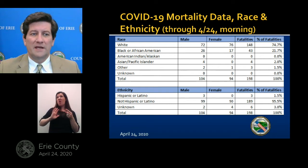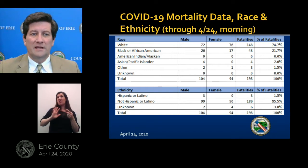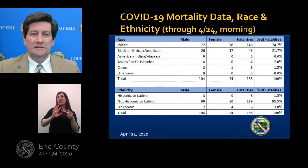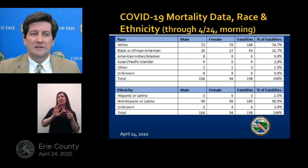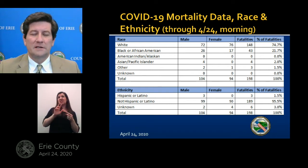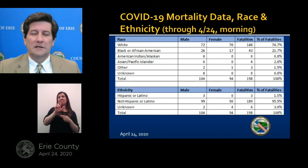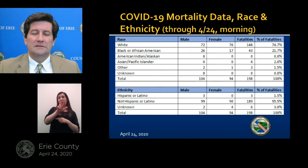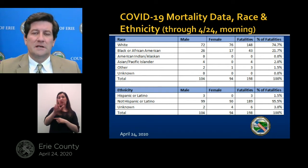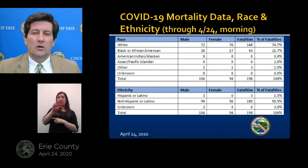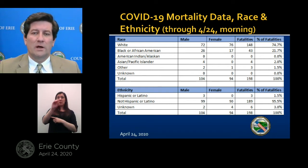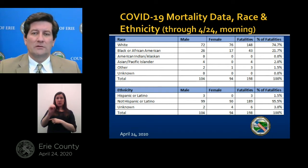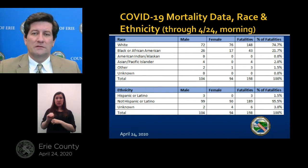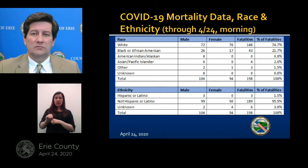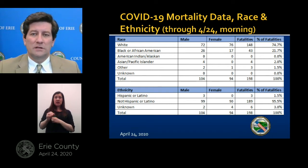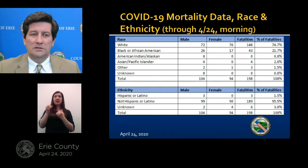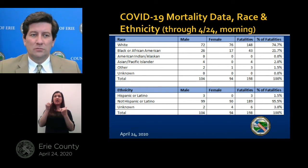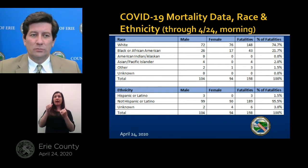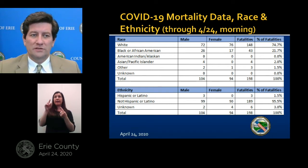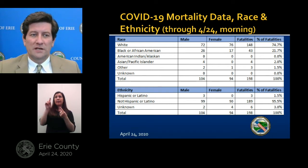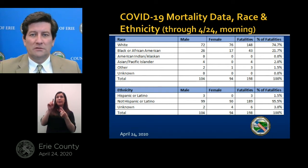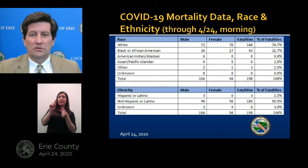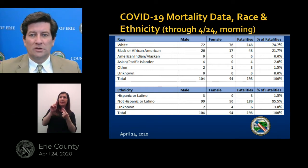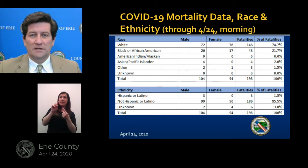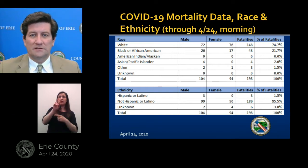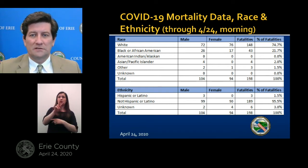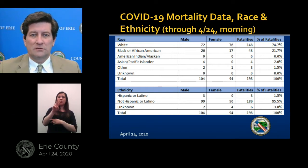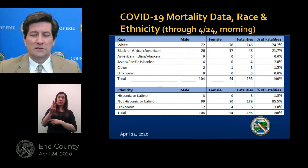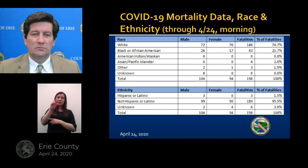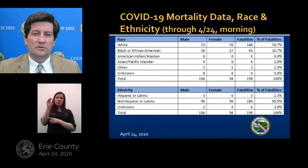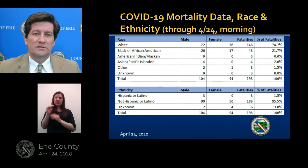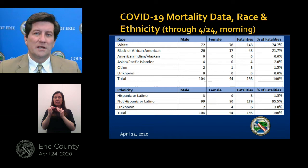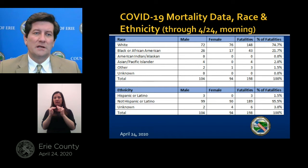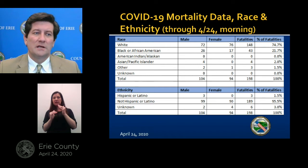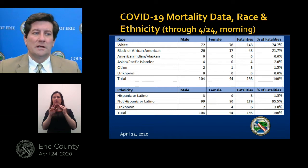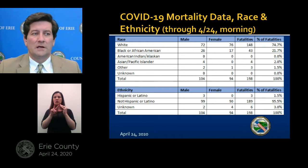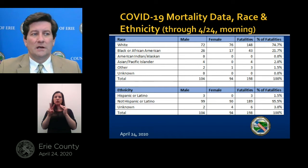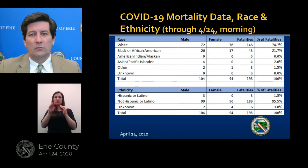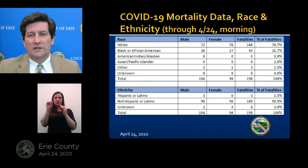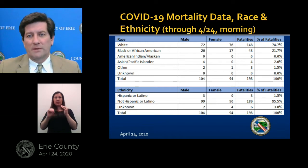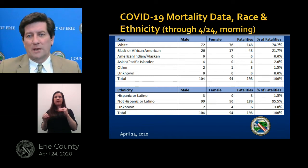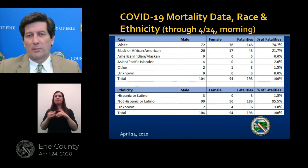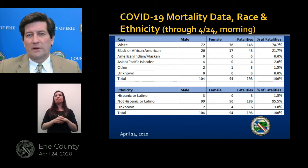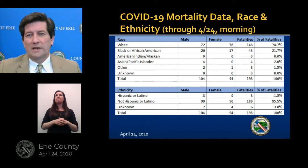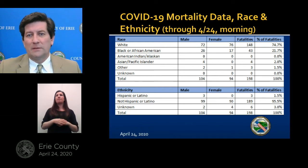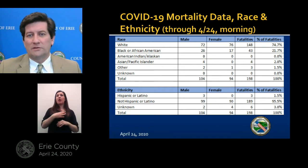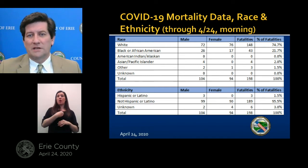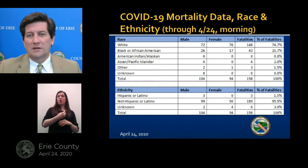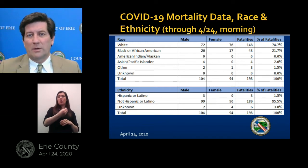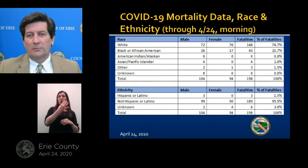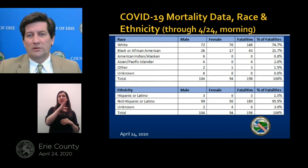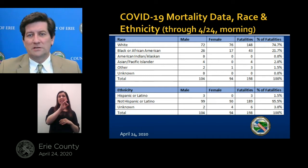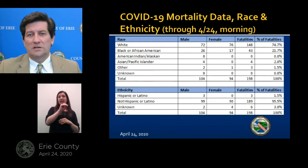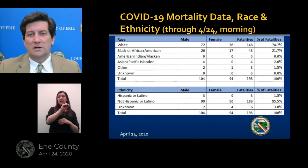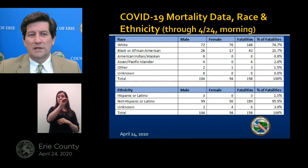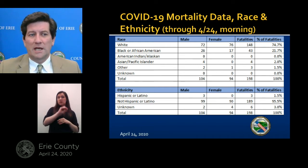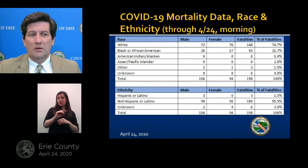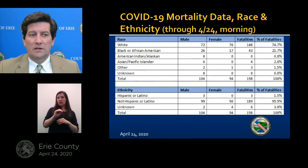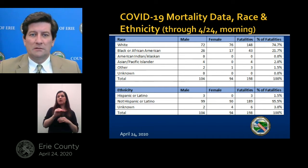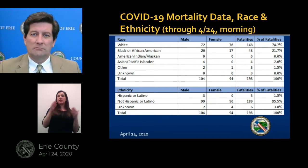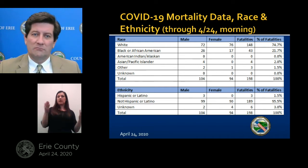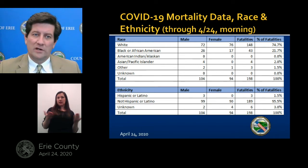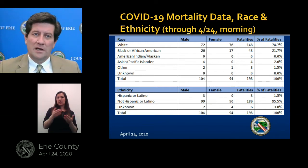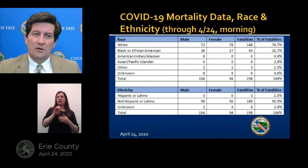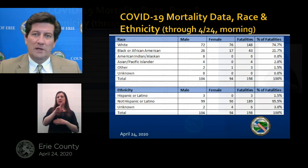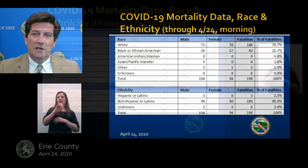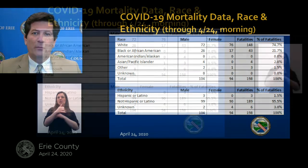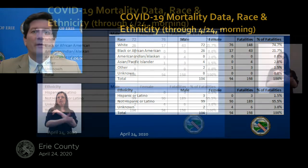of all deaths. It's now about 22%, or a little less than 22%. Whites make up about 80% of the population in Erie County,